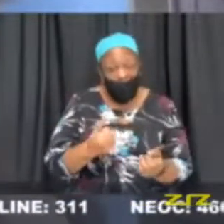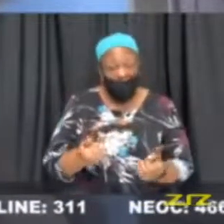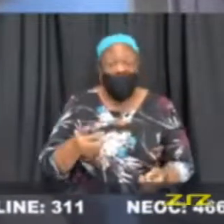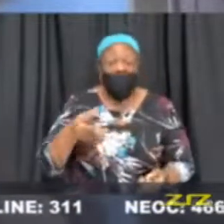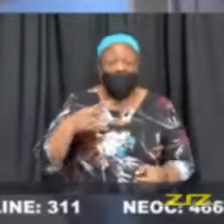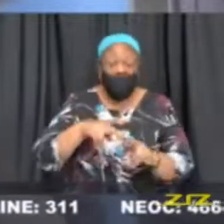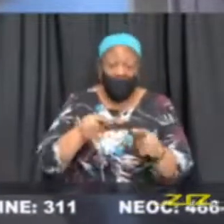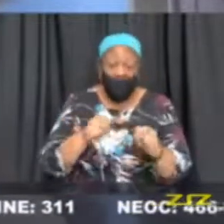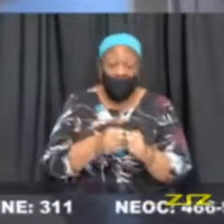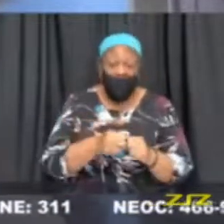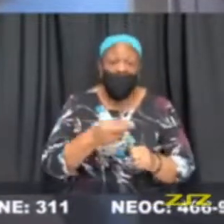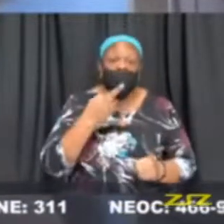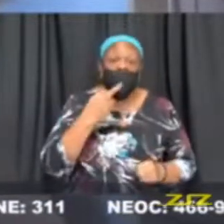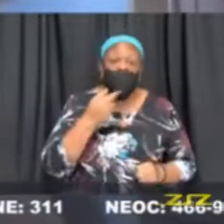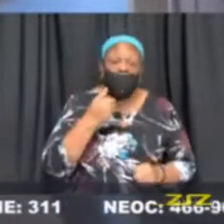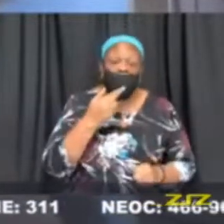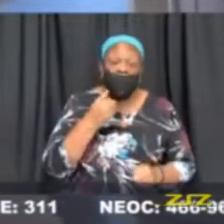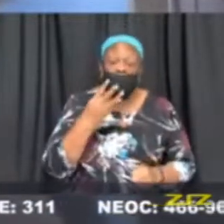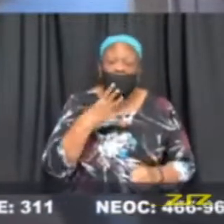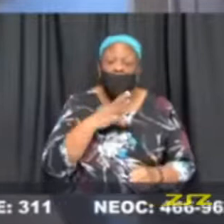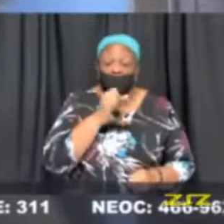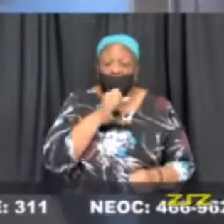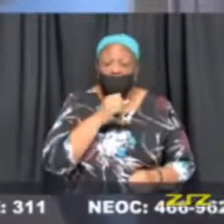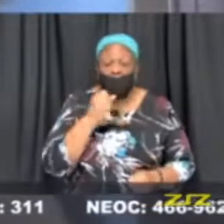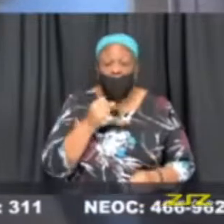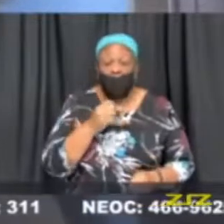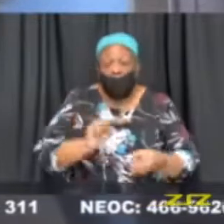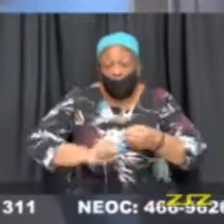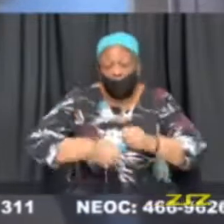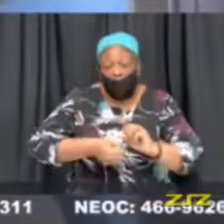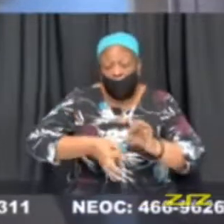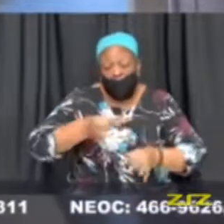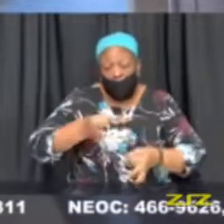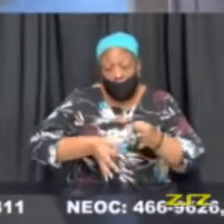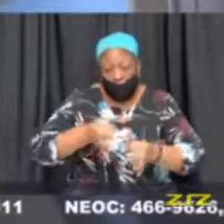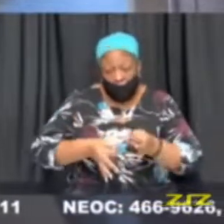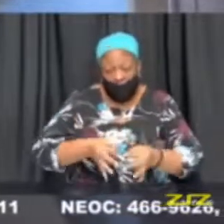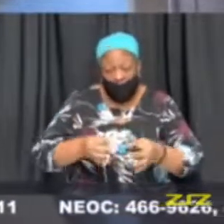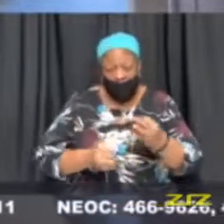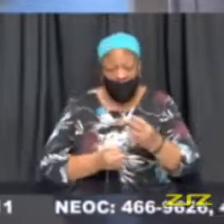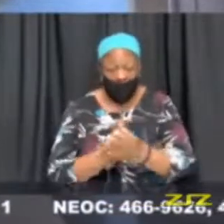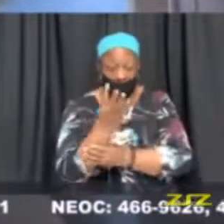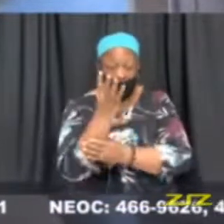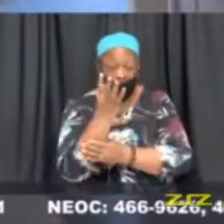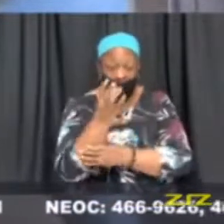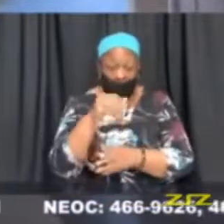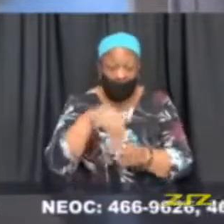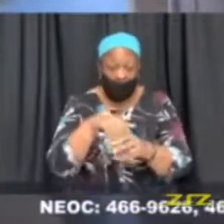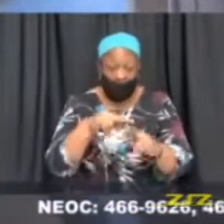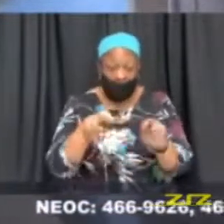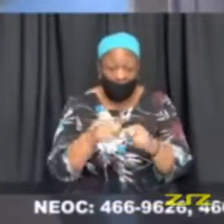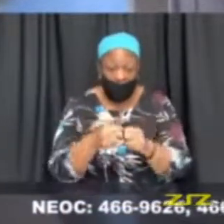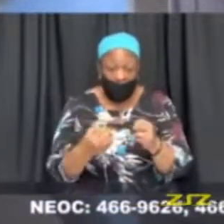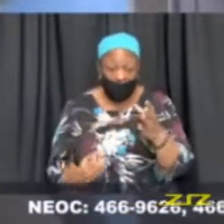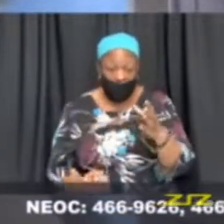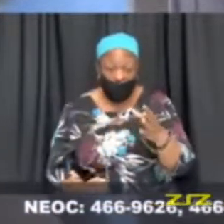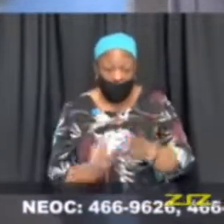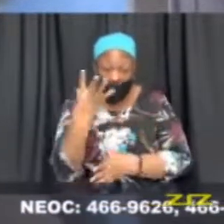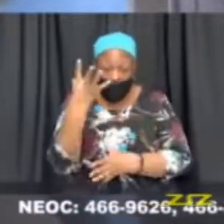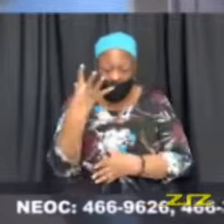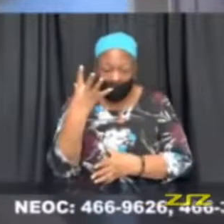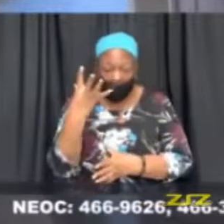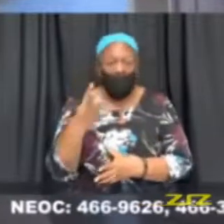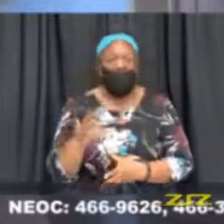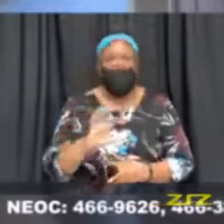NEOC, the Disaster Agency of St. Kitts and Nevis, as well as the Seismic Research Center, the